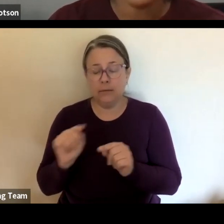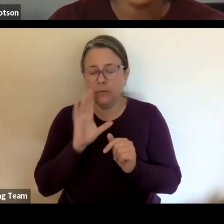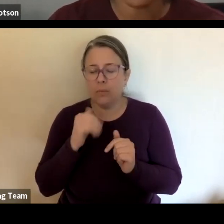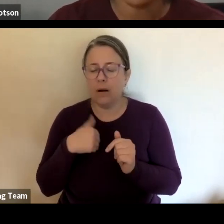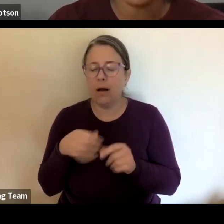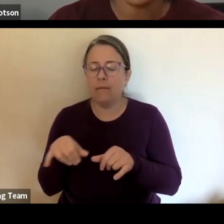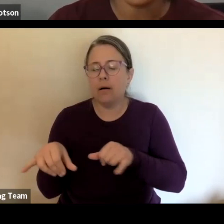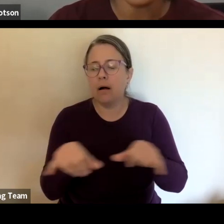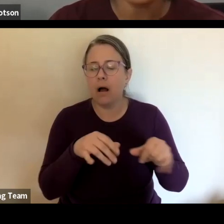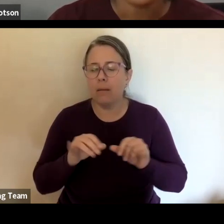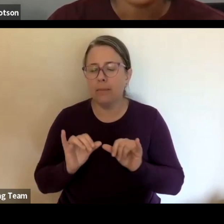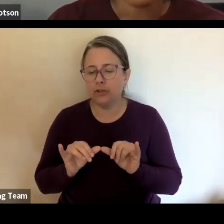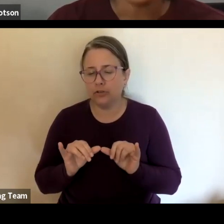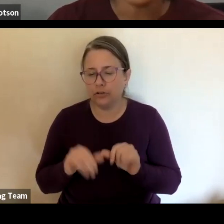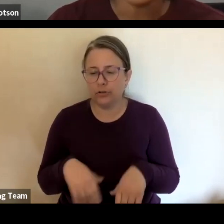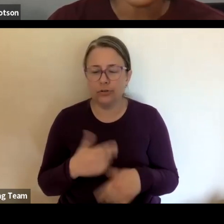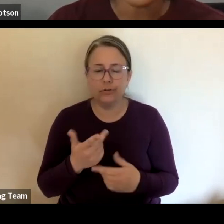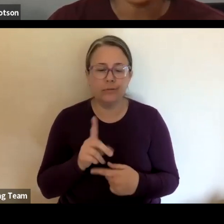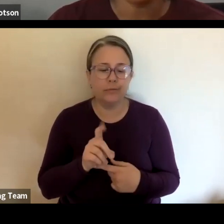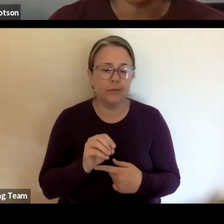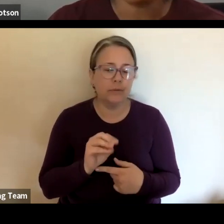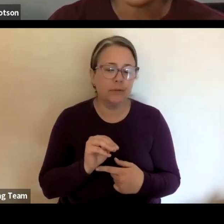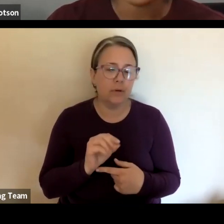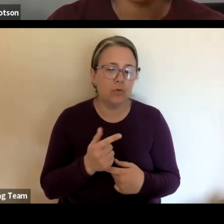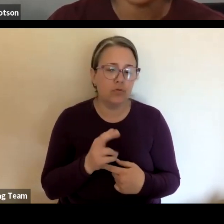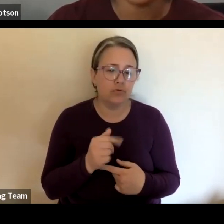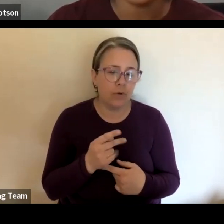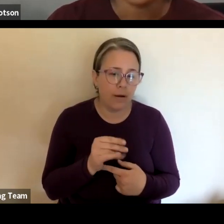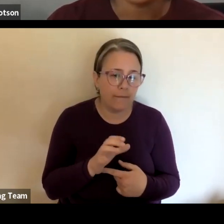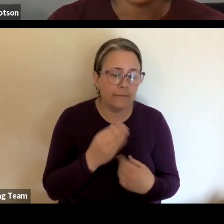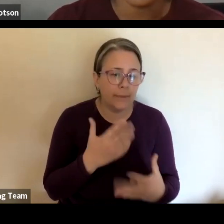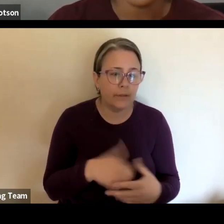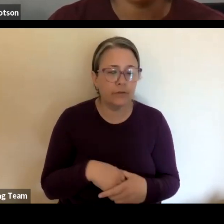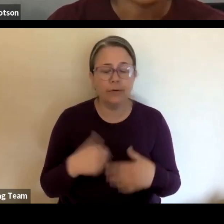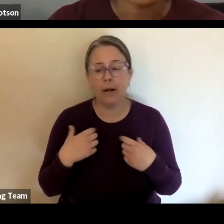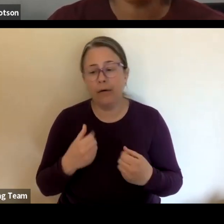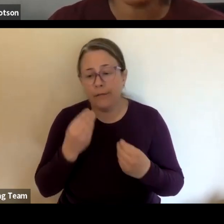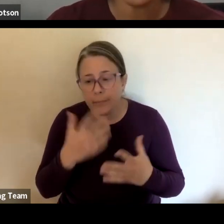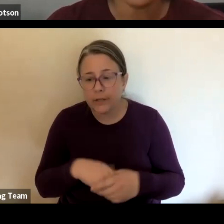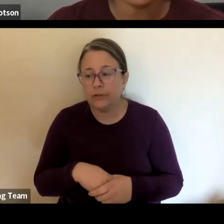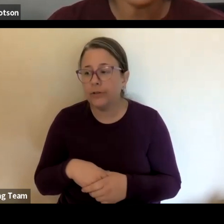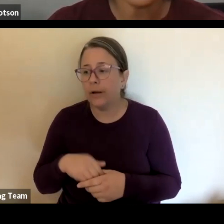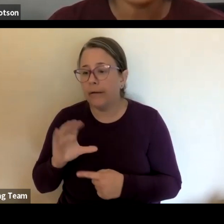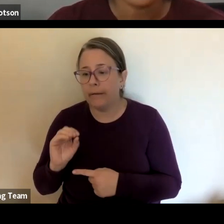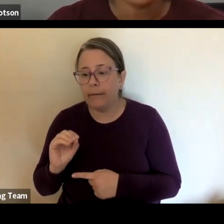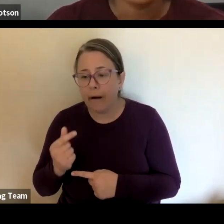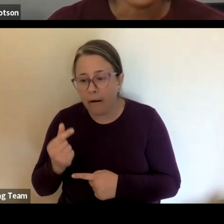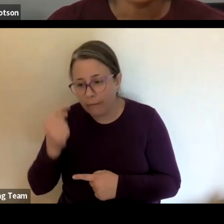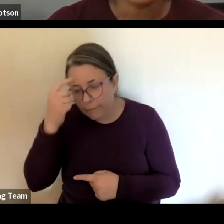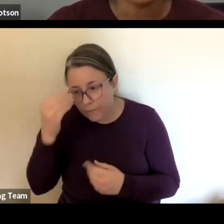some of the cognitive information, even some of the questionnaires might be the same or very similar